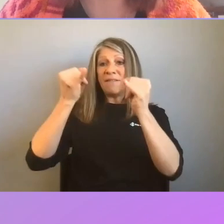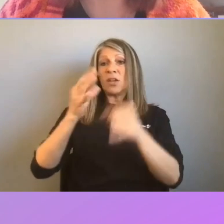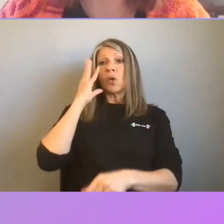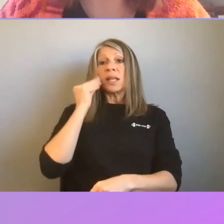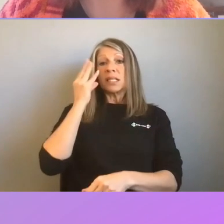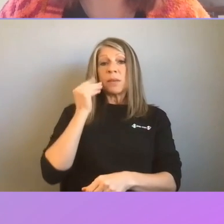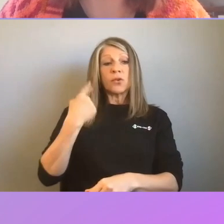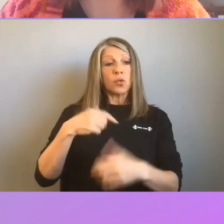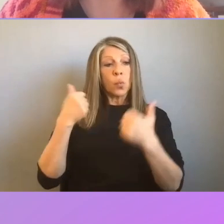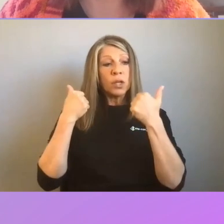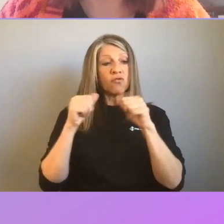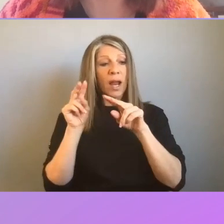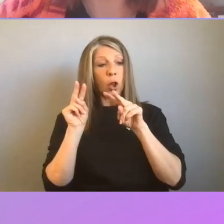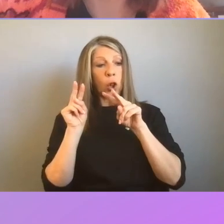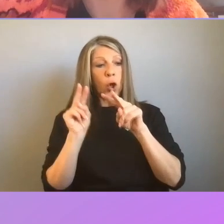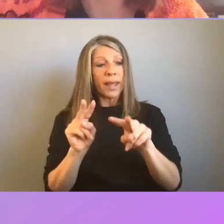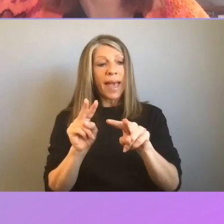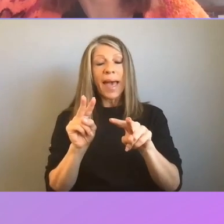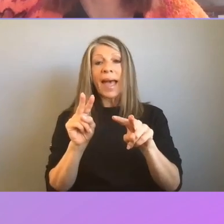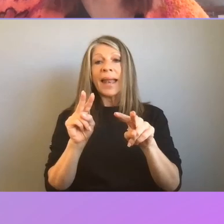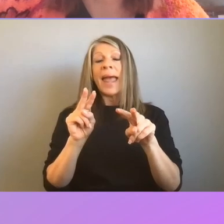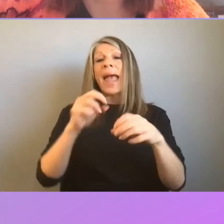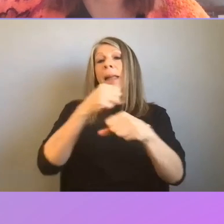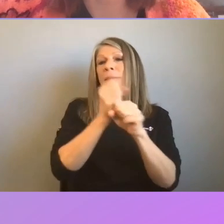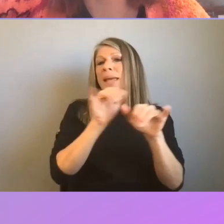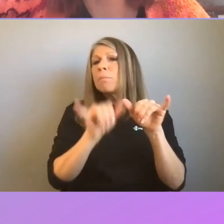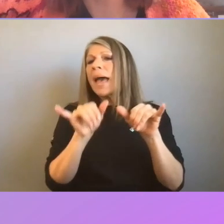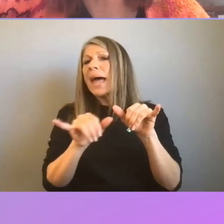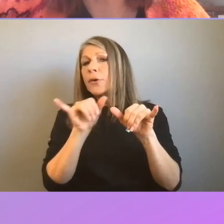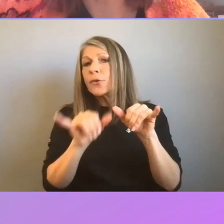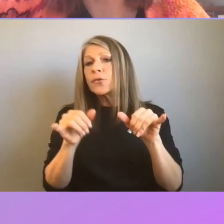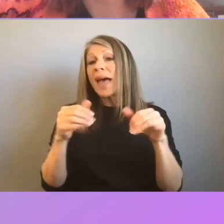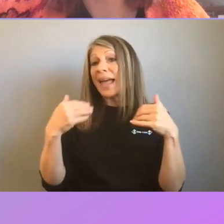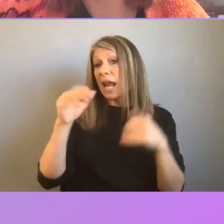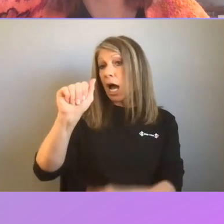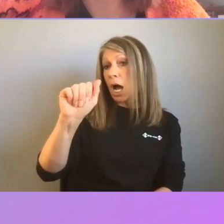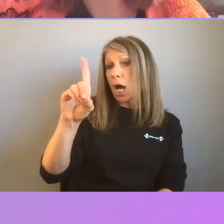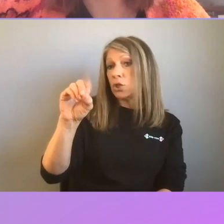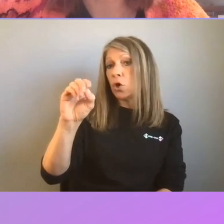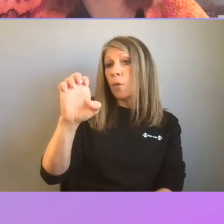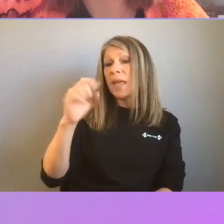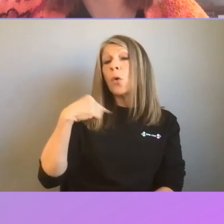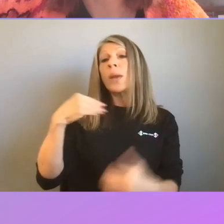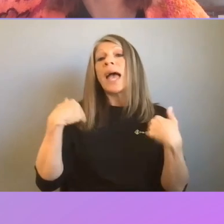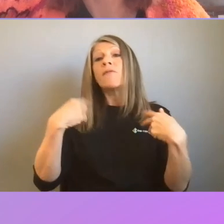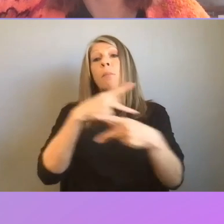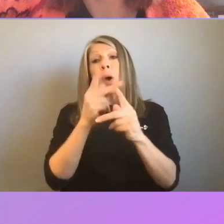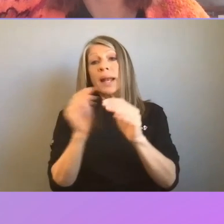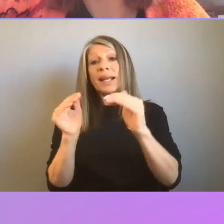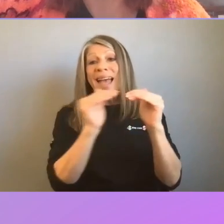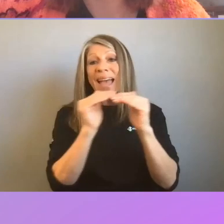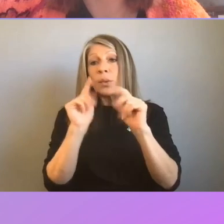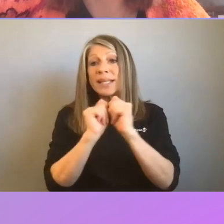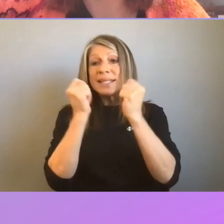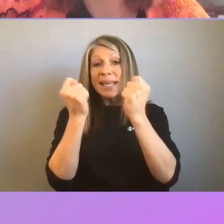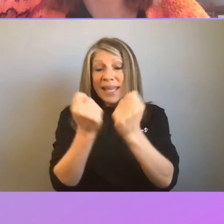we try and look at and create patterns for. We have at Adobe, we have a product equity team that